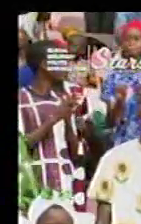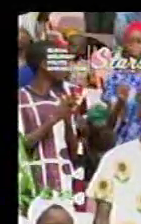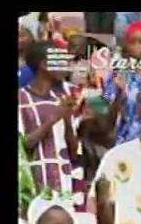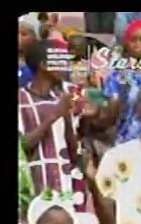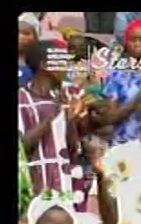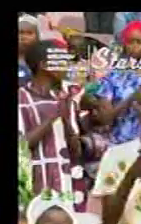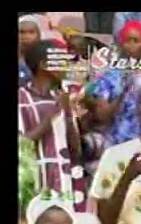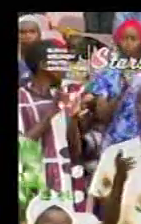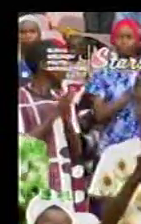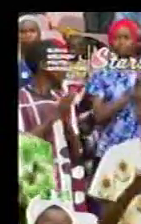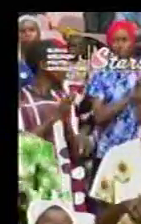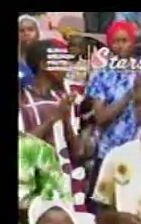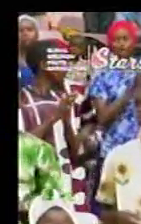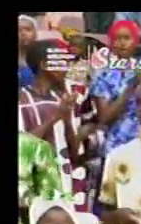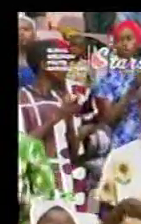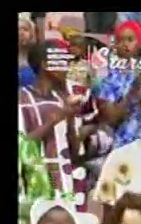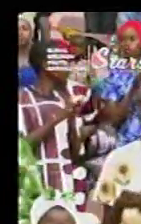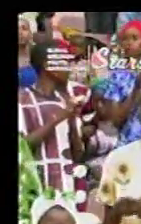Alpha,